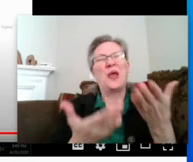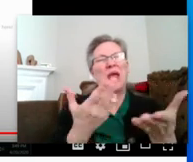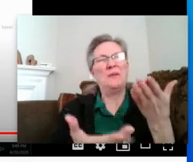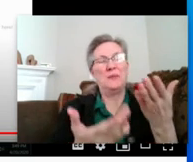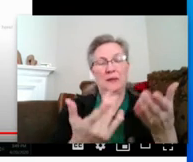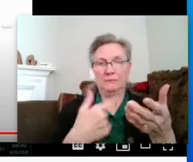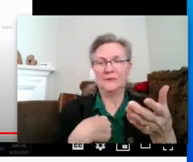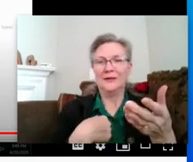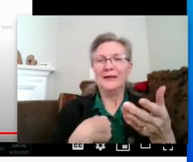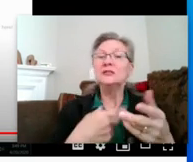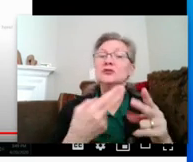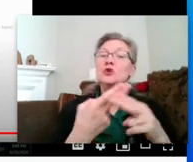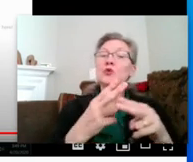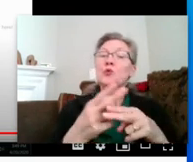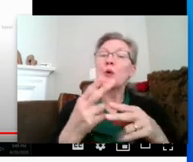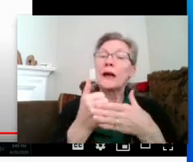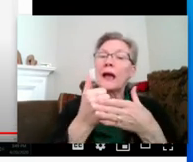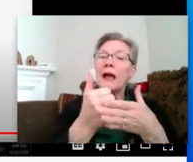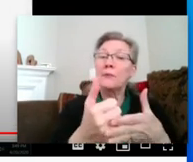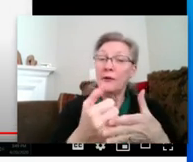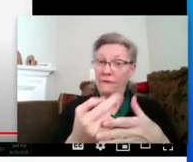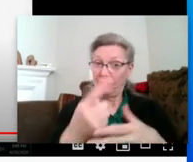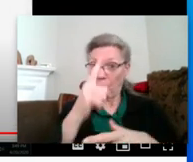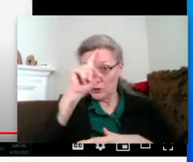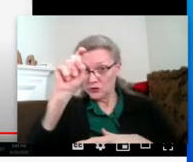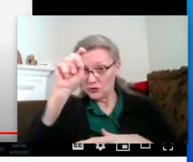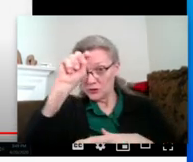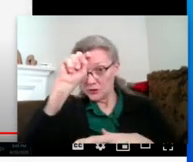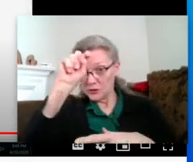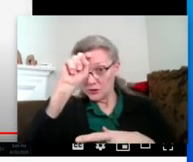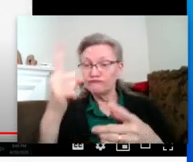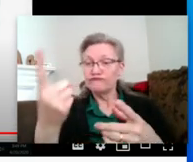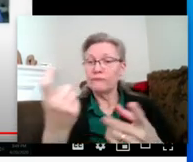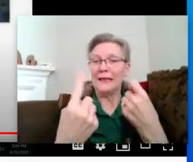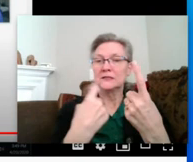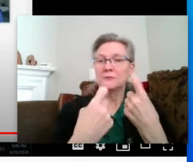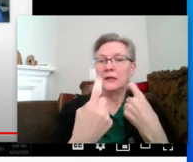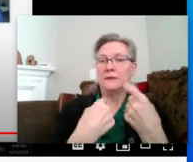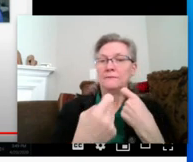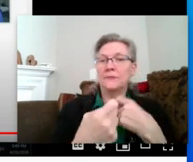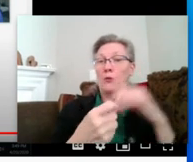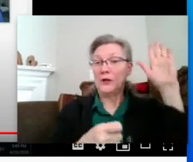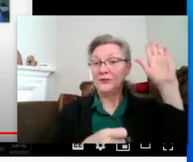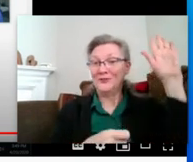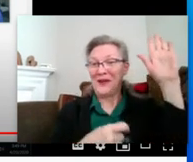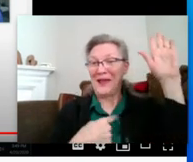this quick tutorial helped. If you have any questions, try